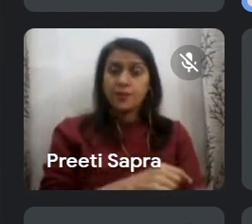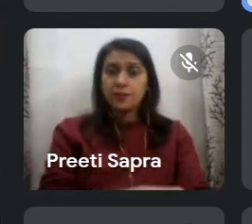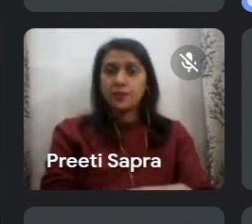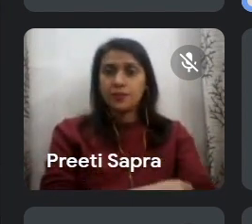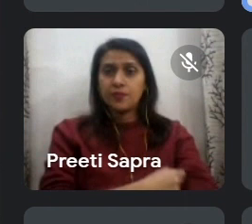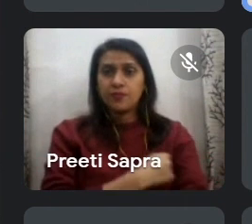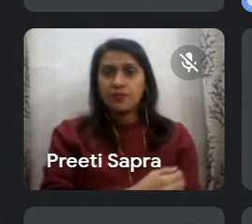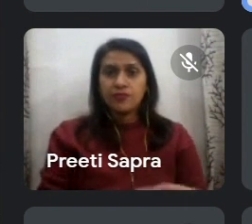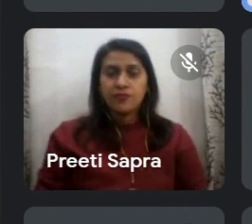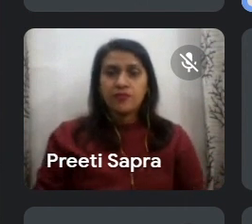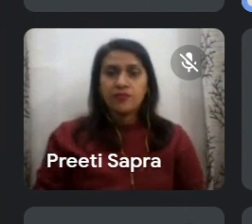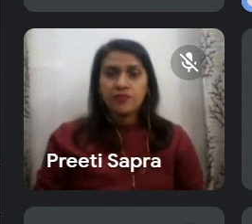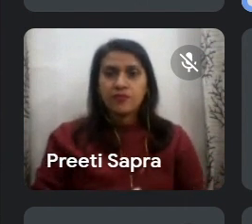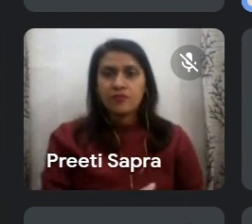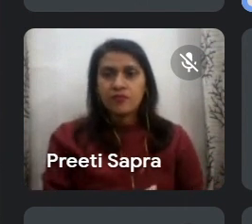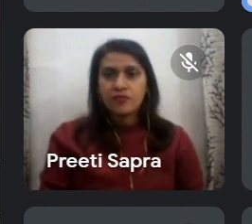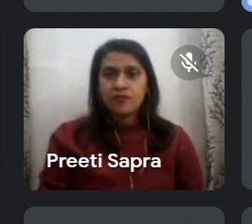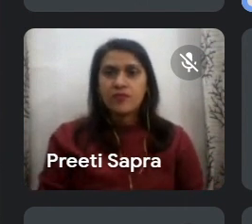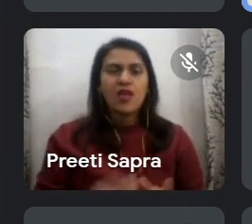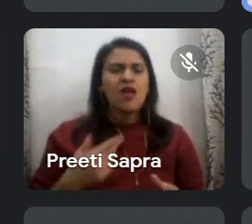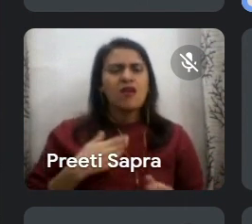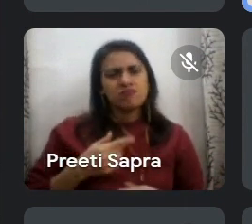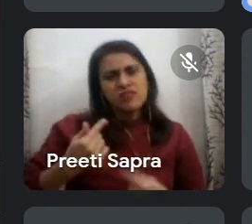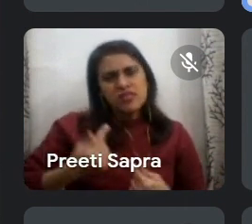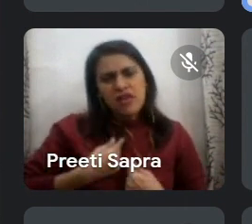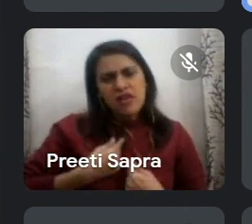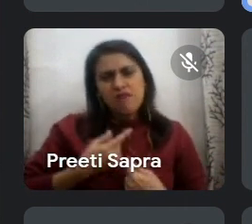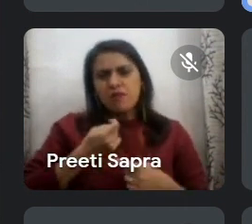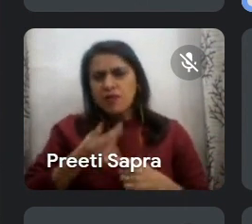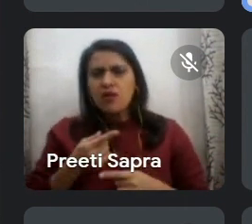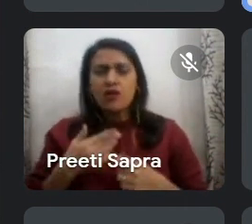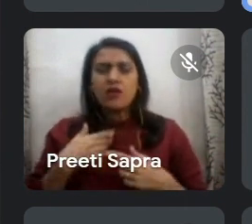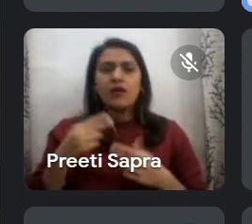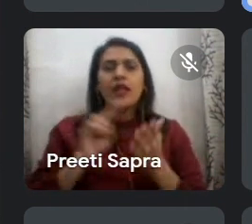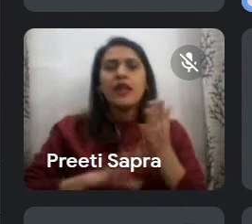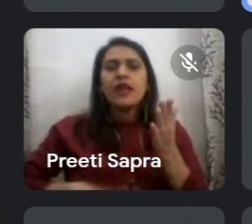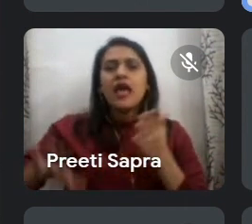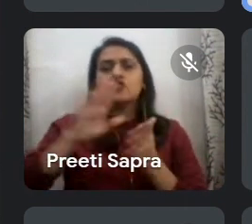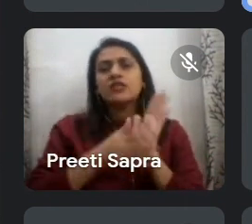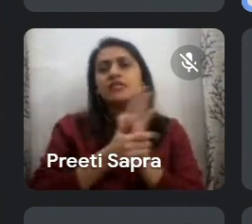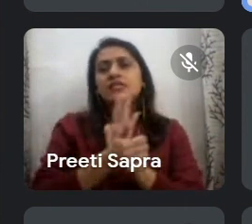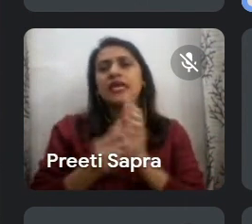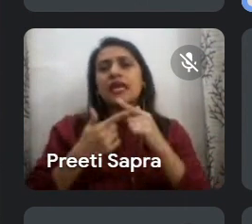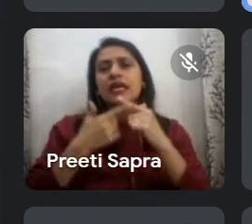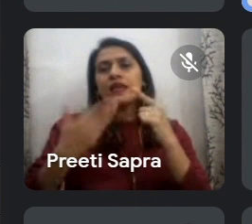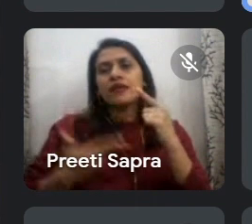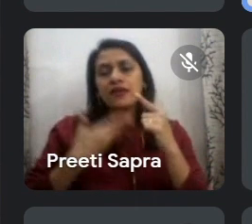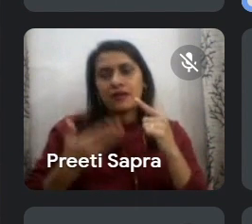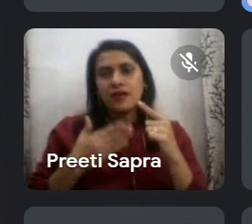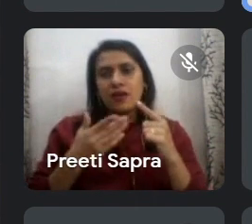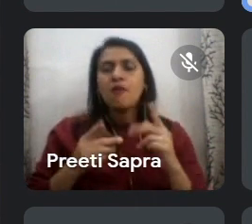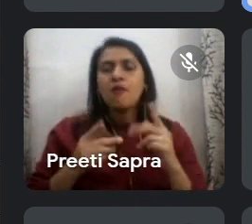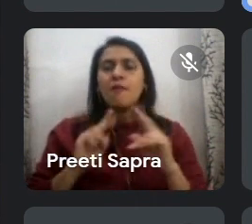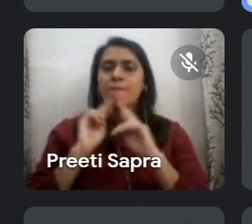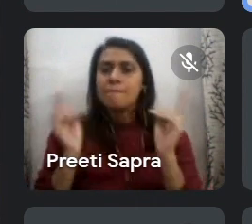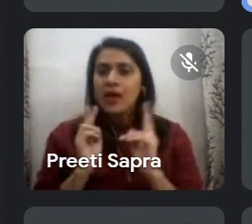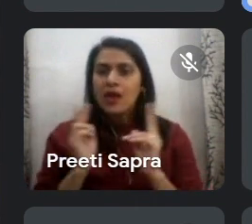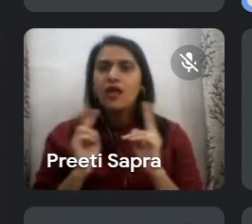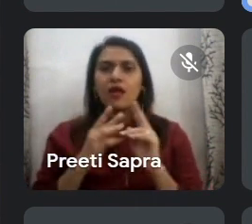I didn't want to be at home. I wanted to be as productive as possible. So I worked with National Skill Training Institute by conducting their meetings, and I was being